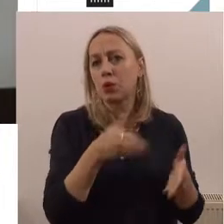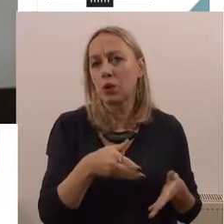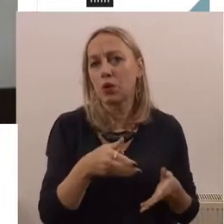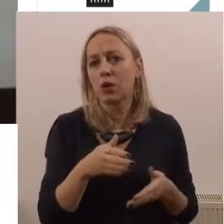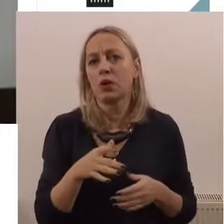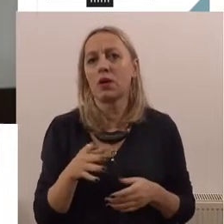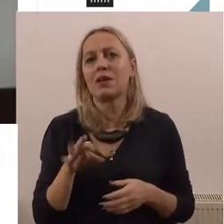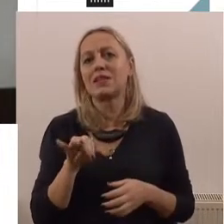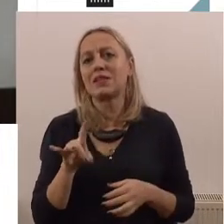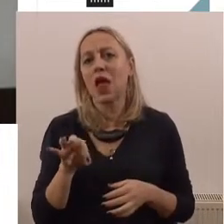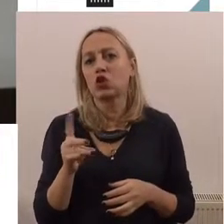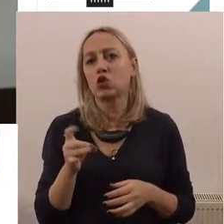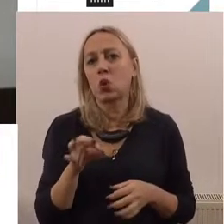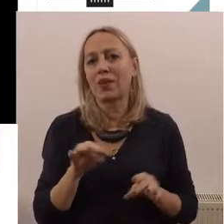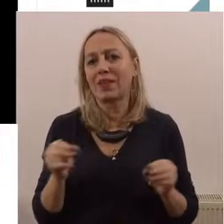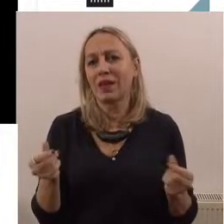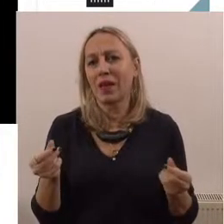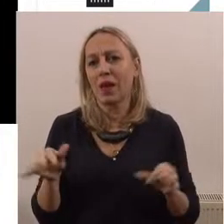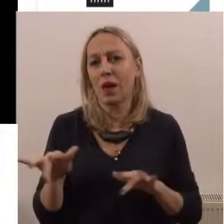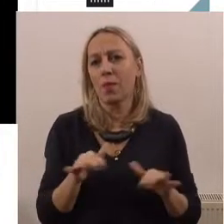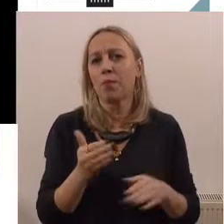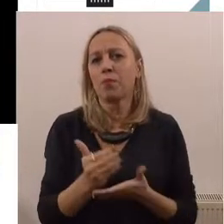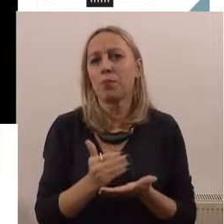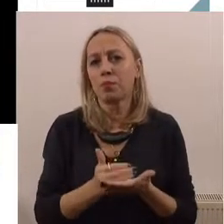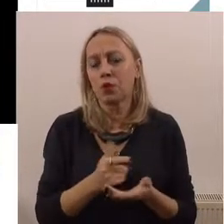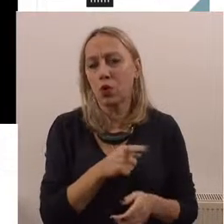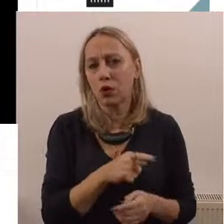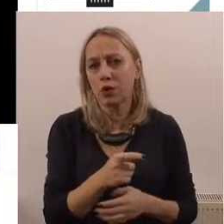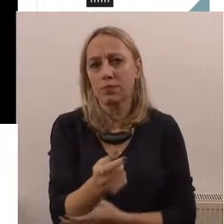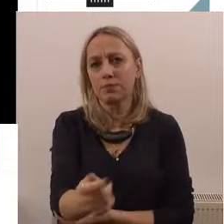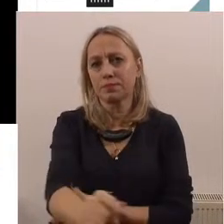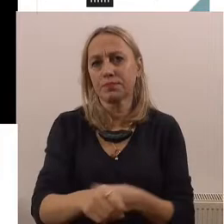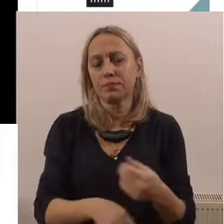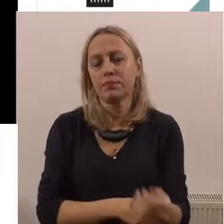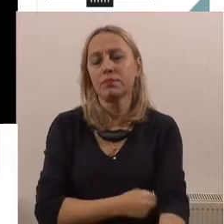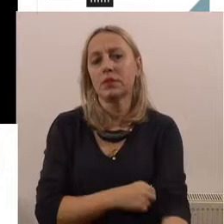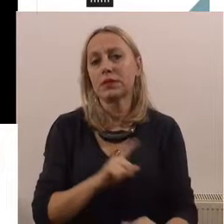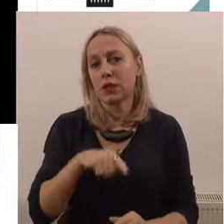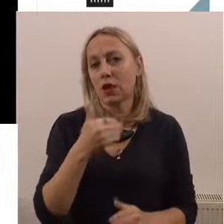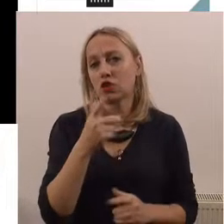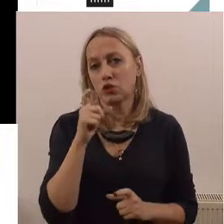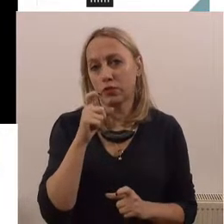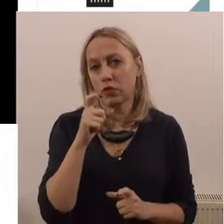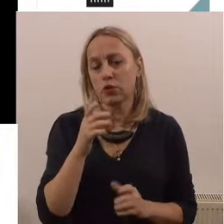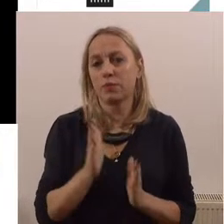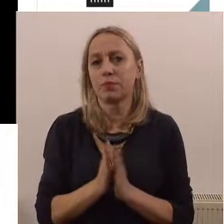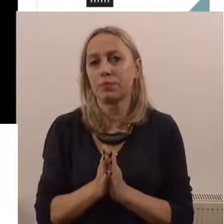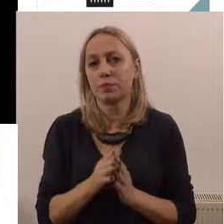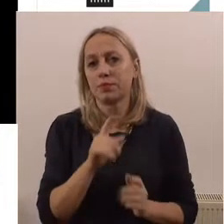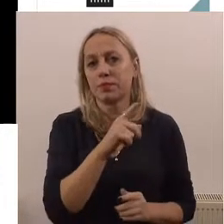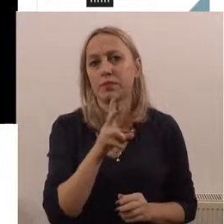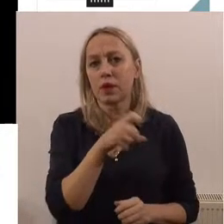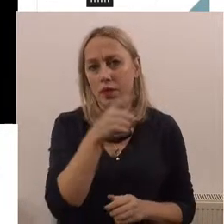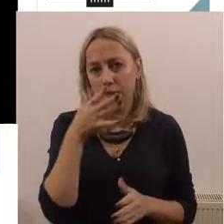story about sensor programs. Kathleen mentioned that.